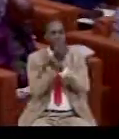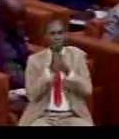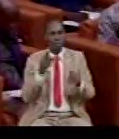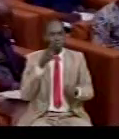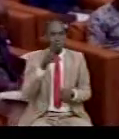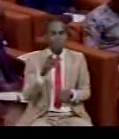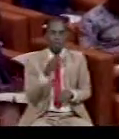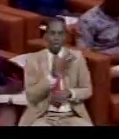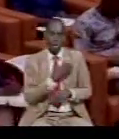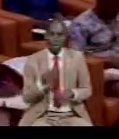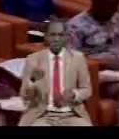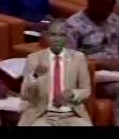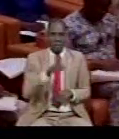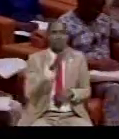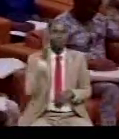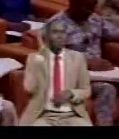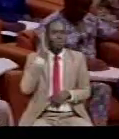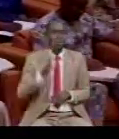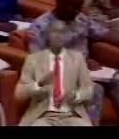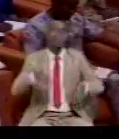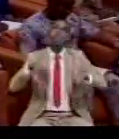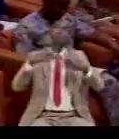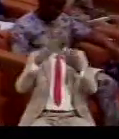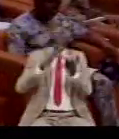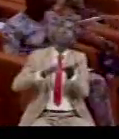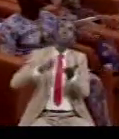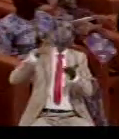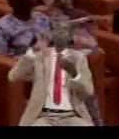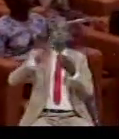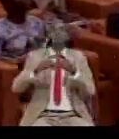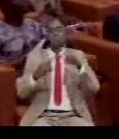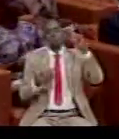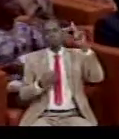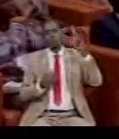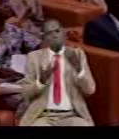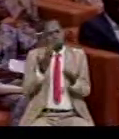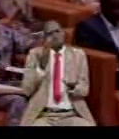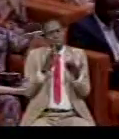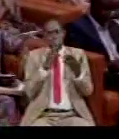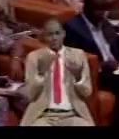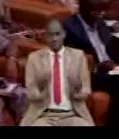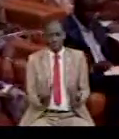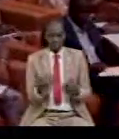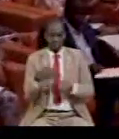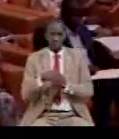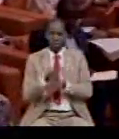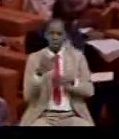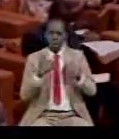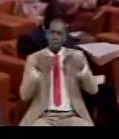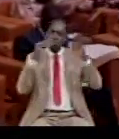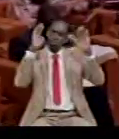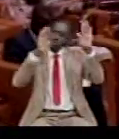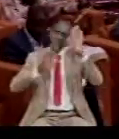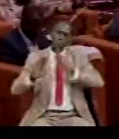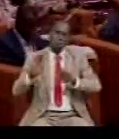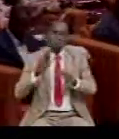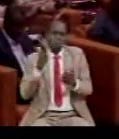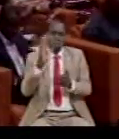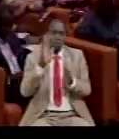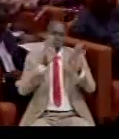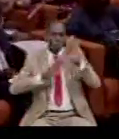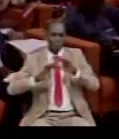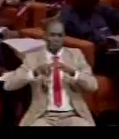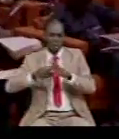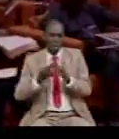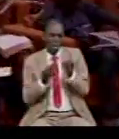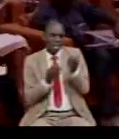thou shalt glorify me. Maybe there's trouble in your life tonight, and maybe it started in a small way, in a